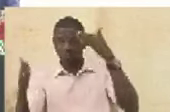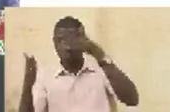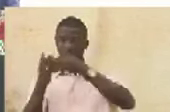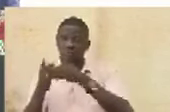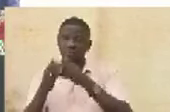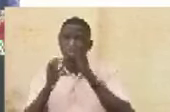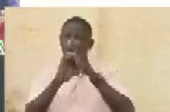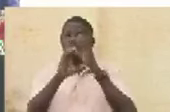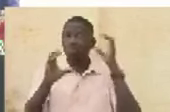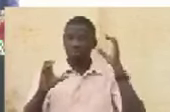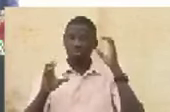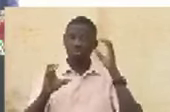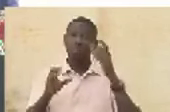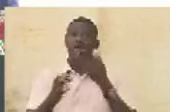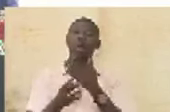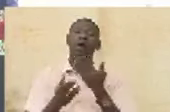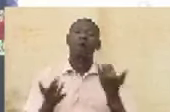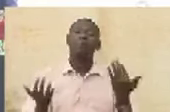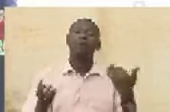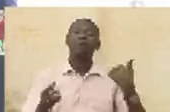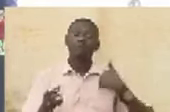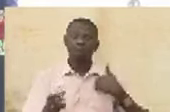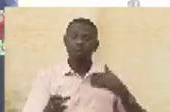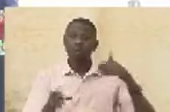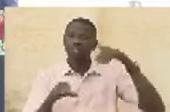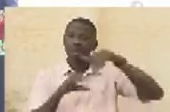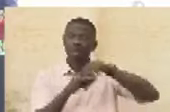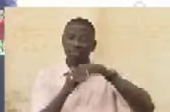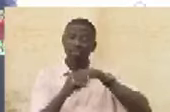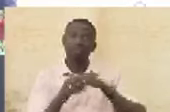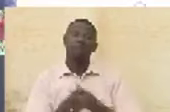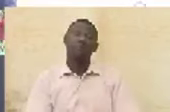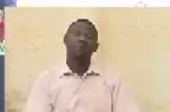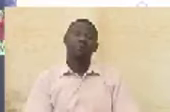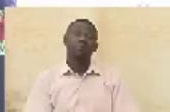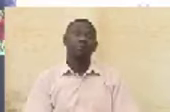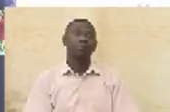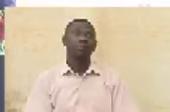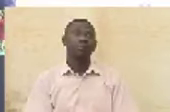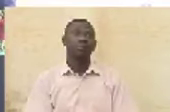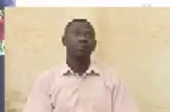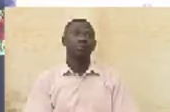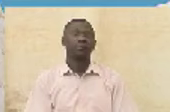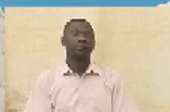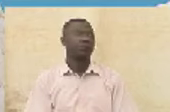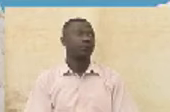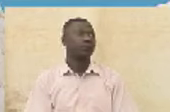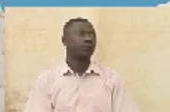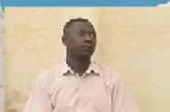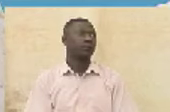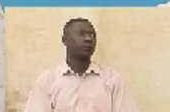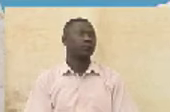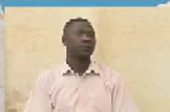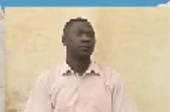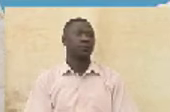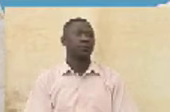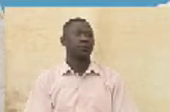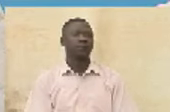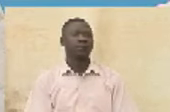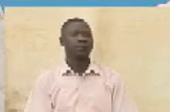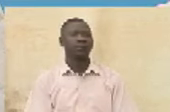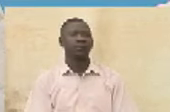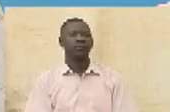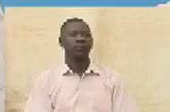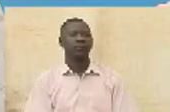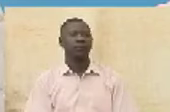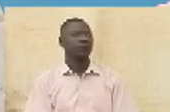meye ta ila Allah ma fa wala ke samba boso ta. Was it only moto mi enta to wera ju kundu ni ha tiyo da ju kunto